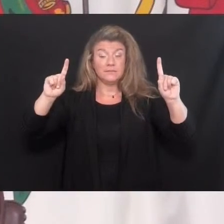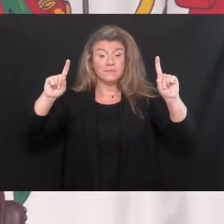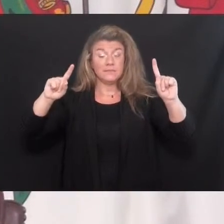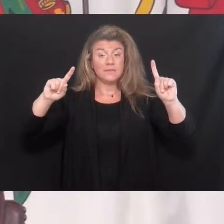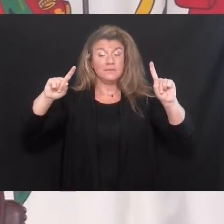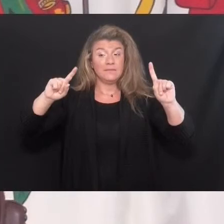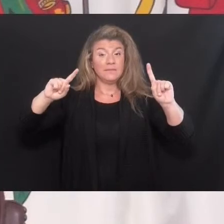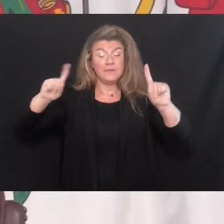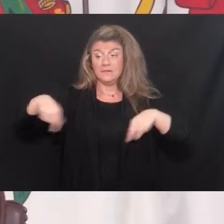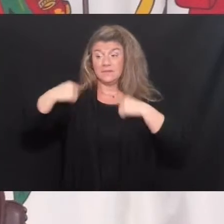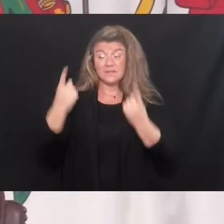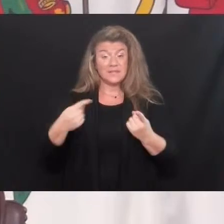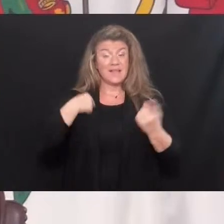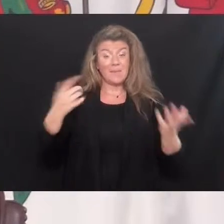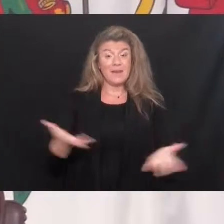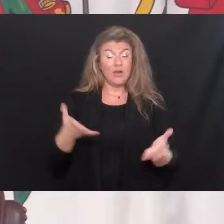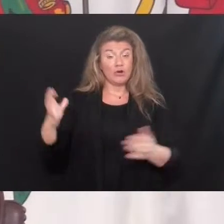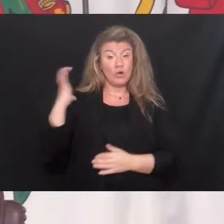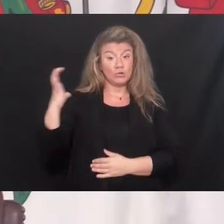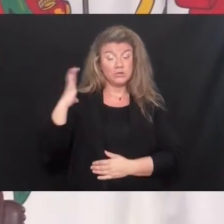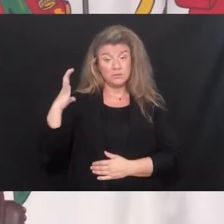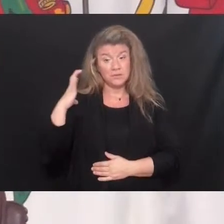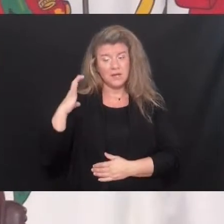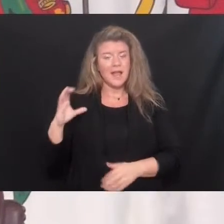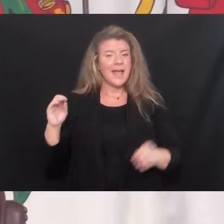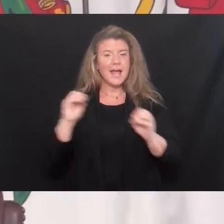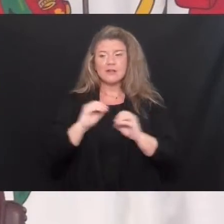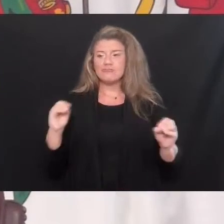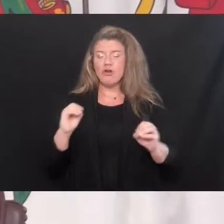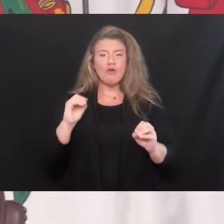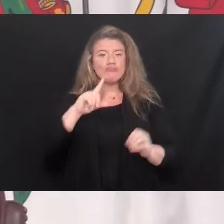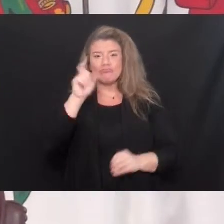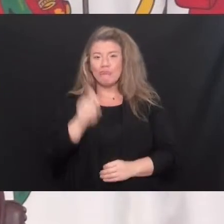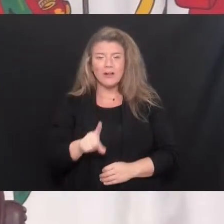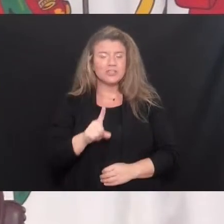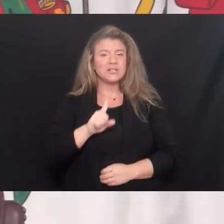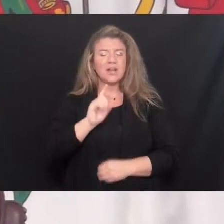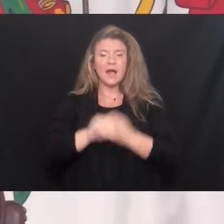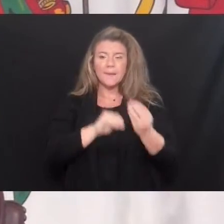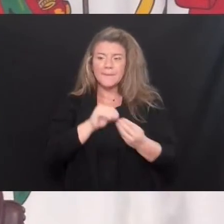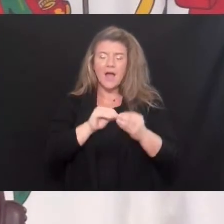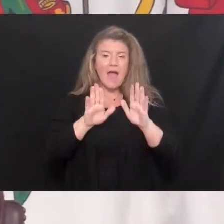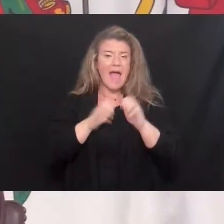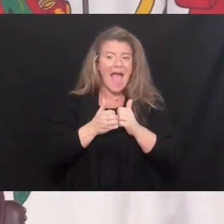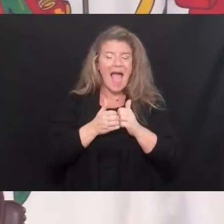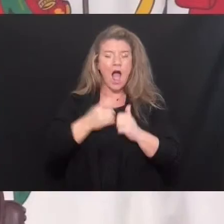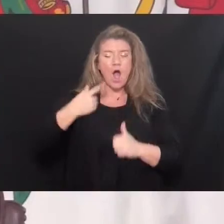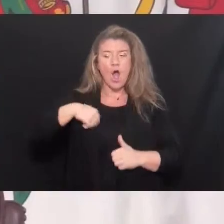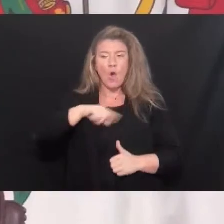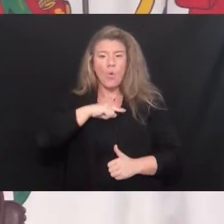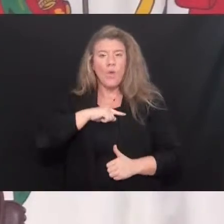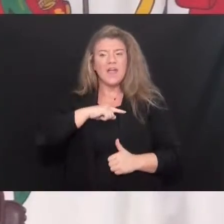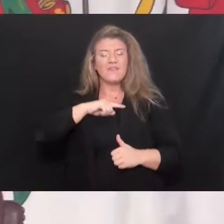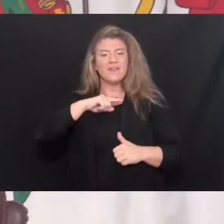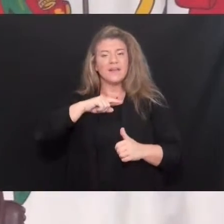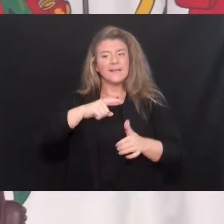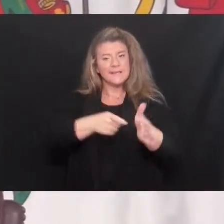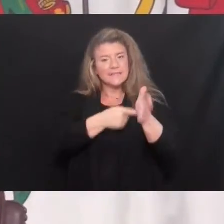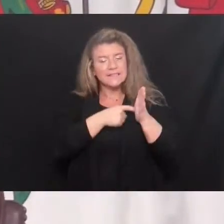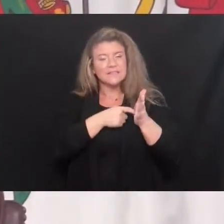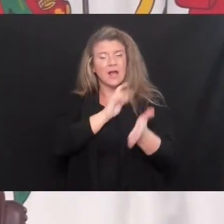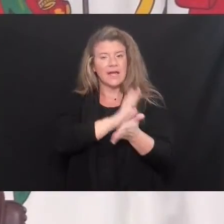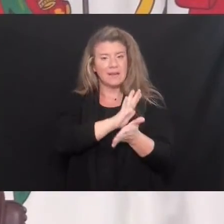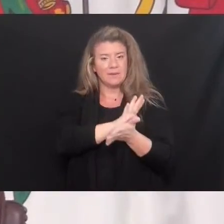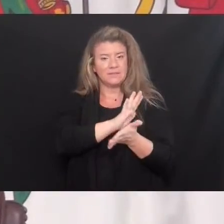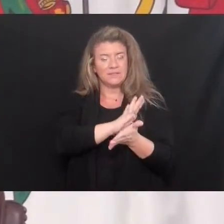I've been able to coach there. And there's no question whatsoever about how we have absolutely insisted on